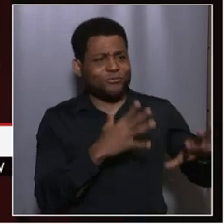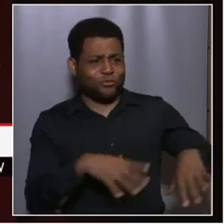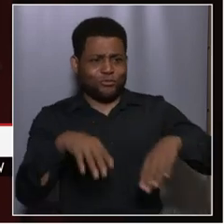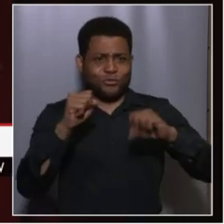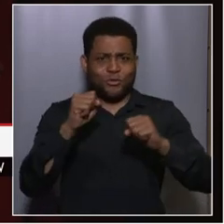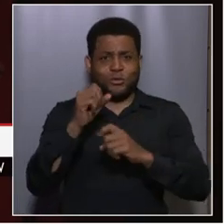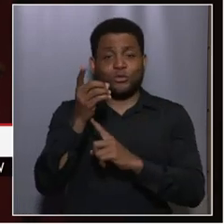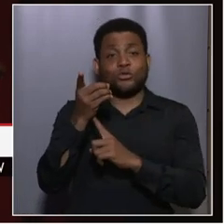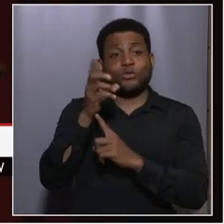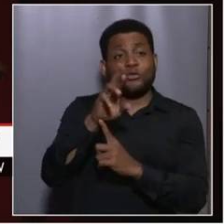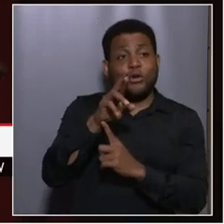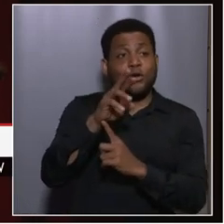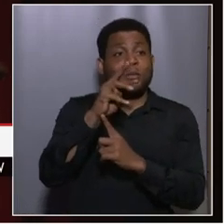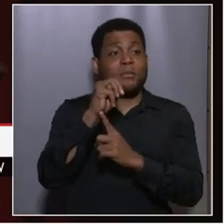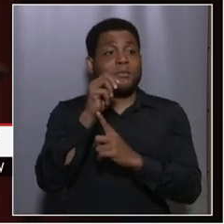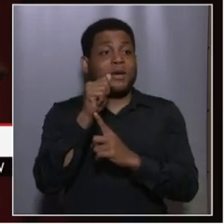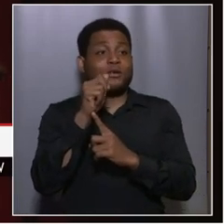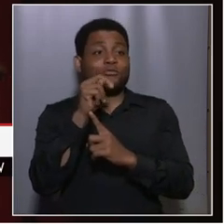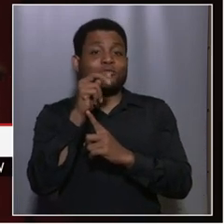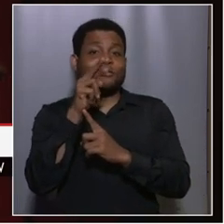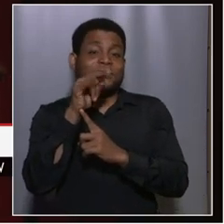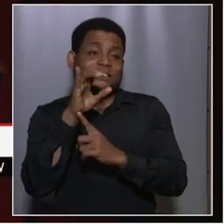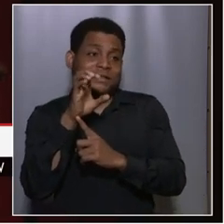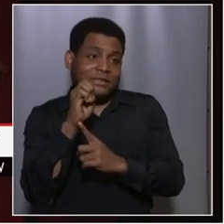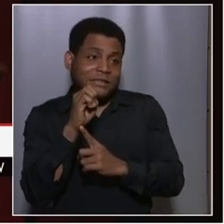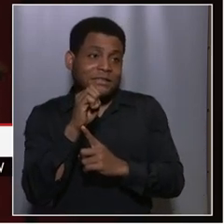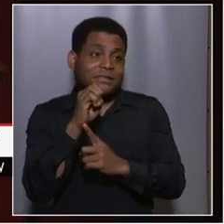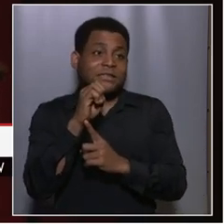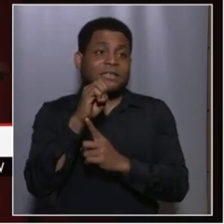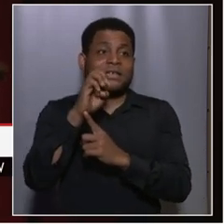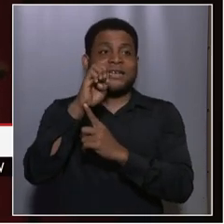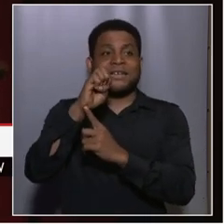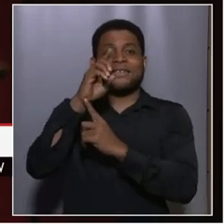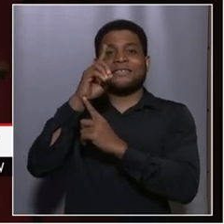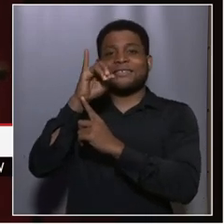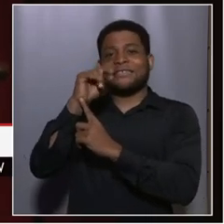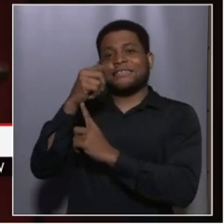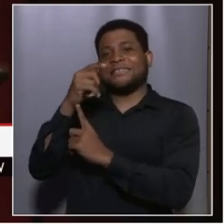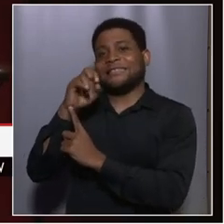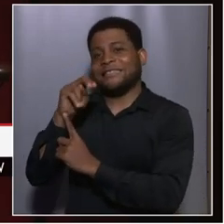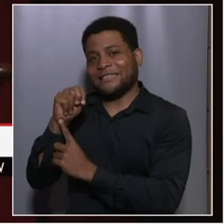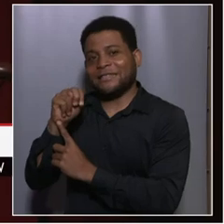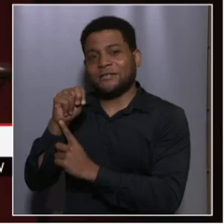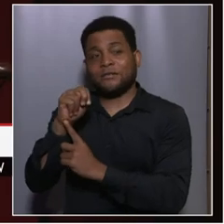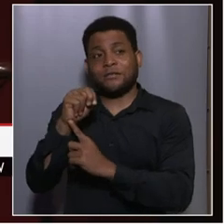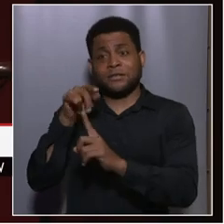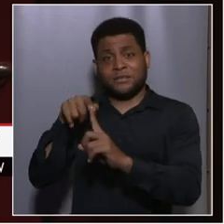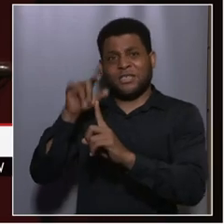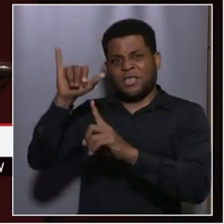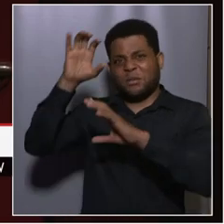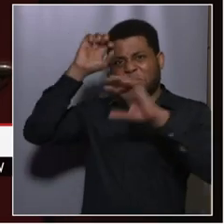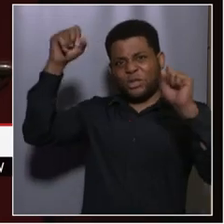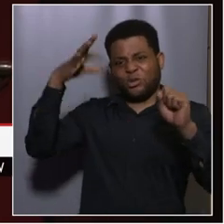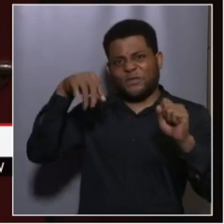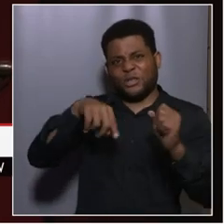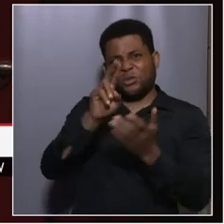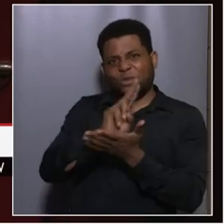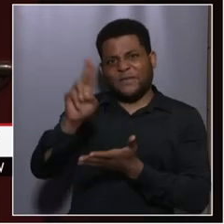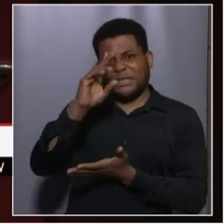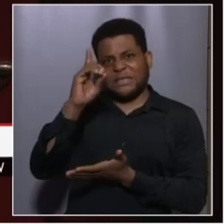of UDC. Thank you, Dr. Eddington, and all who are here. So before I turn it